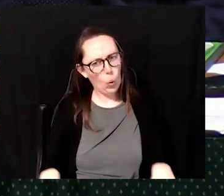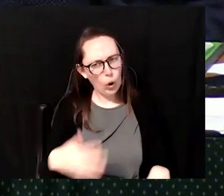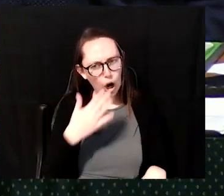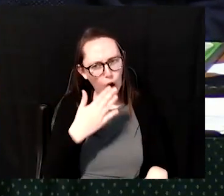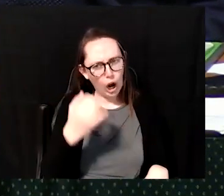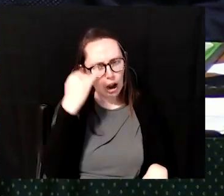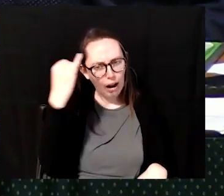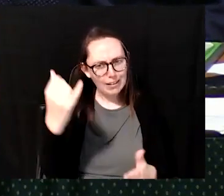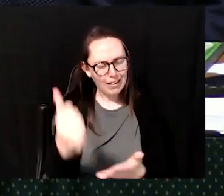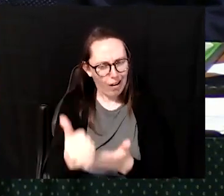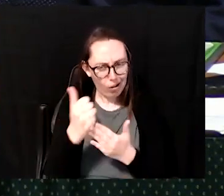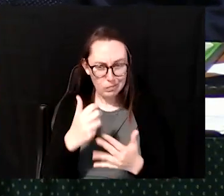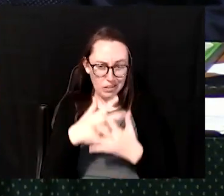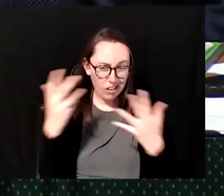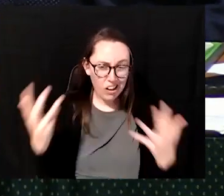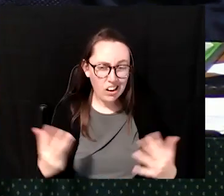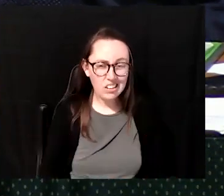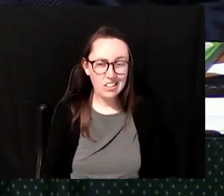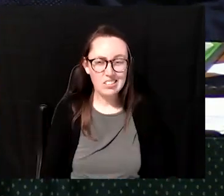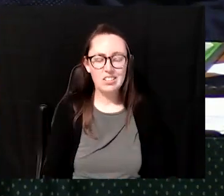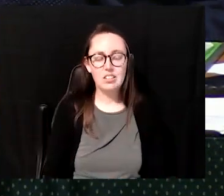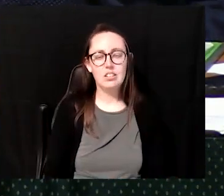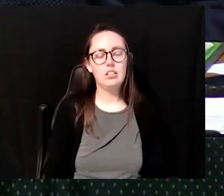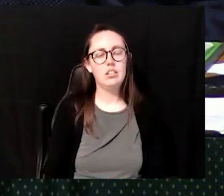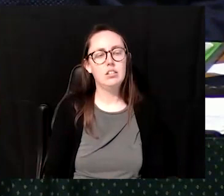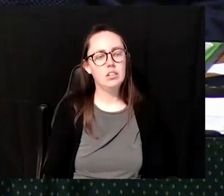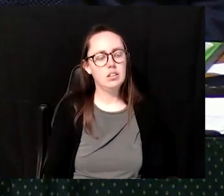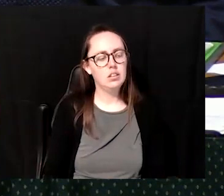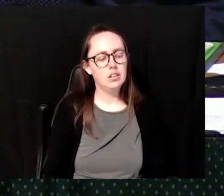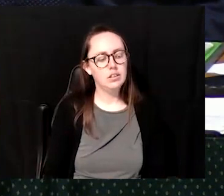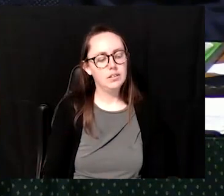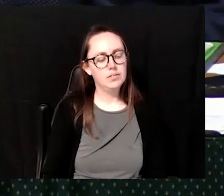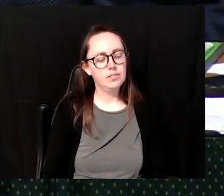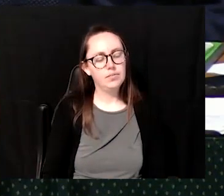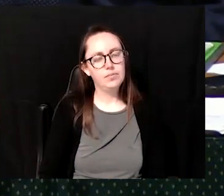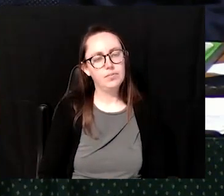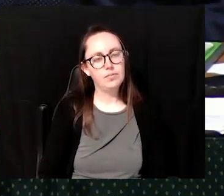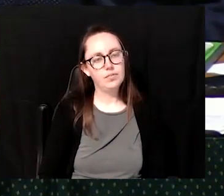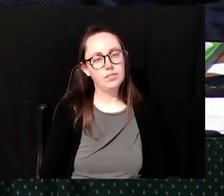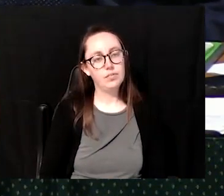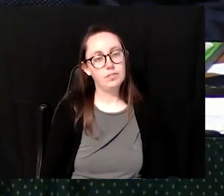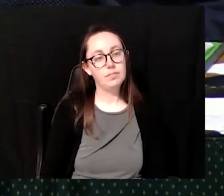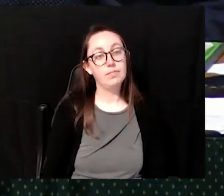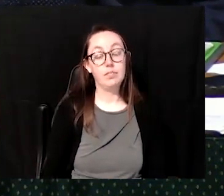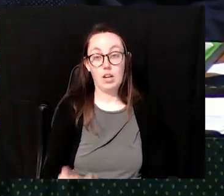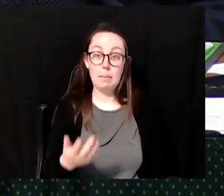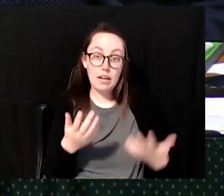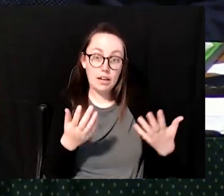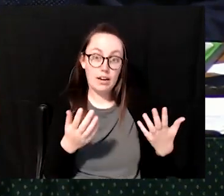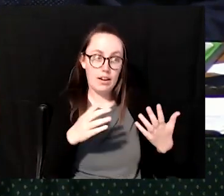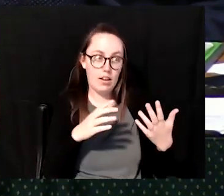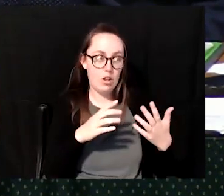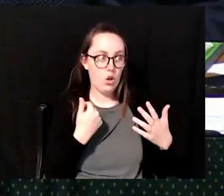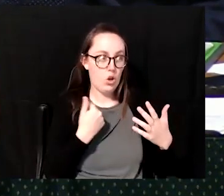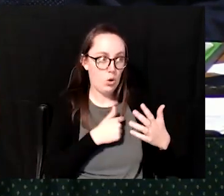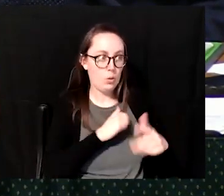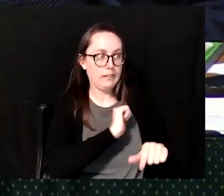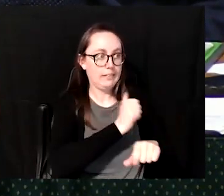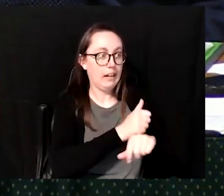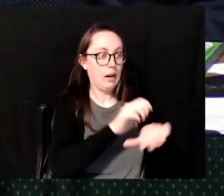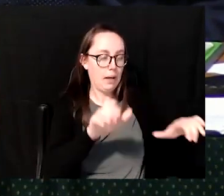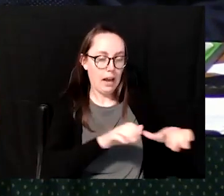to continue our commitment to the action plan that was presented in the community safety